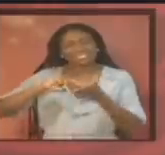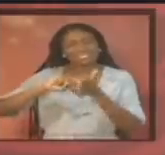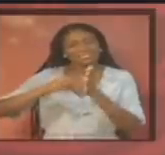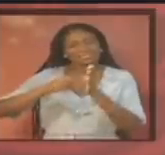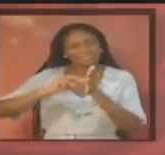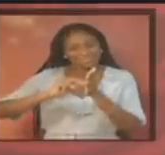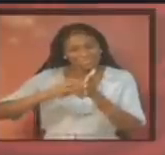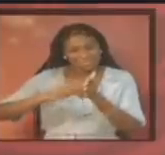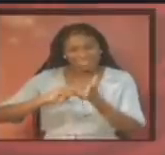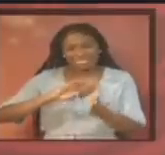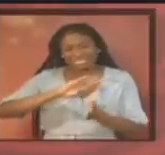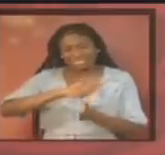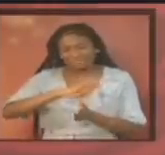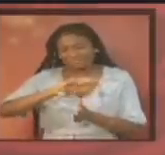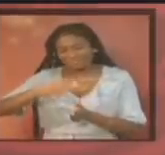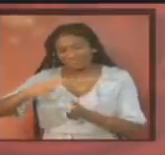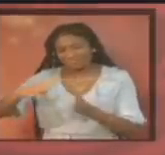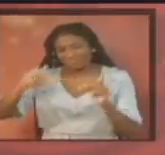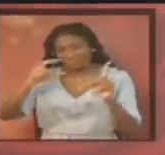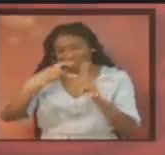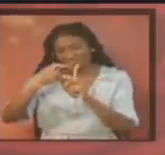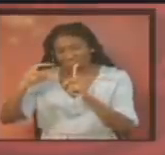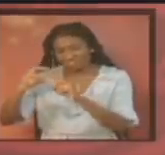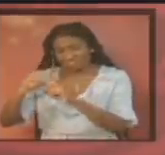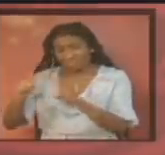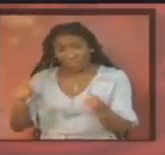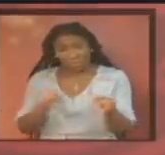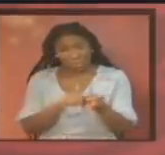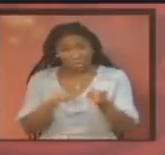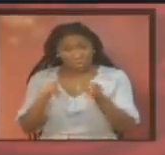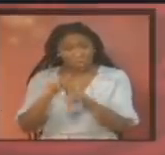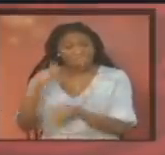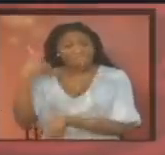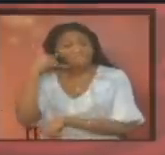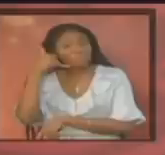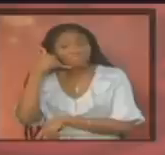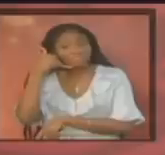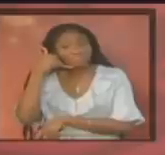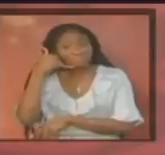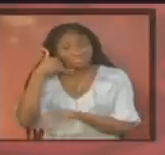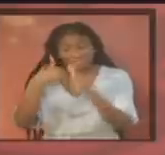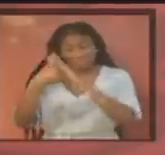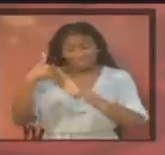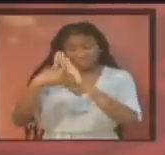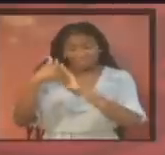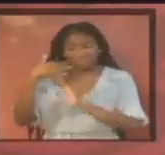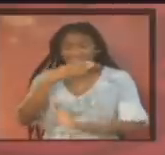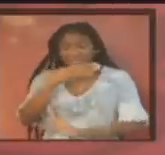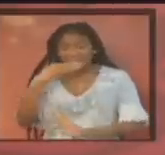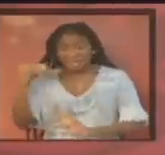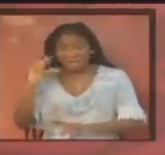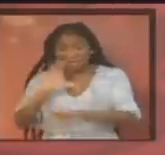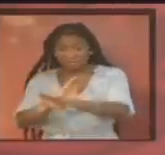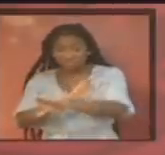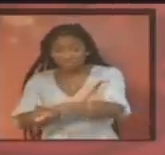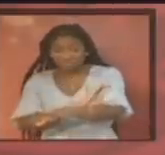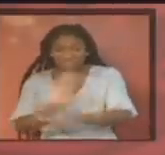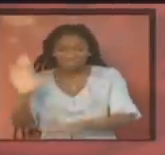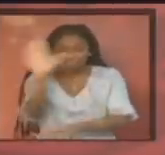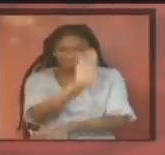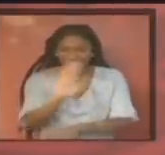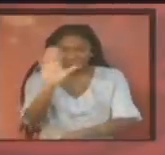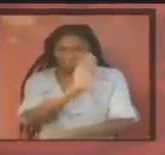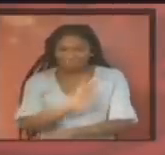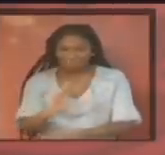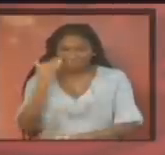and disinfecting. And of course, don't forget your cell phones and don't forget your screens, your computers. Cell phones are things that we always have